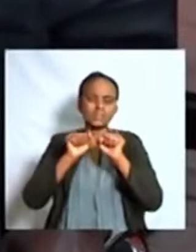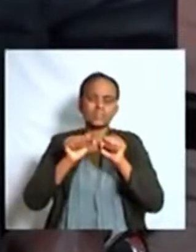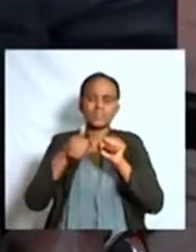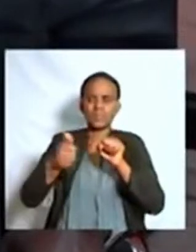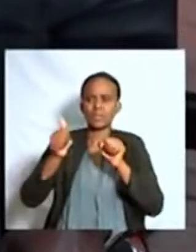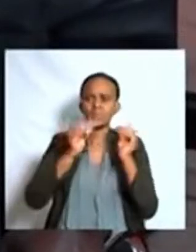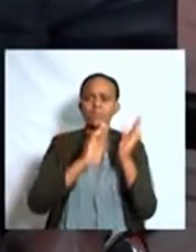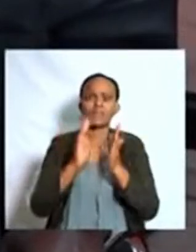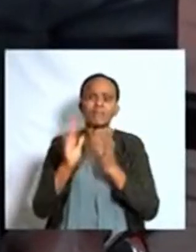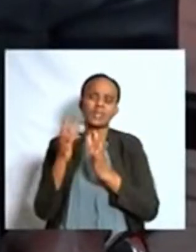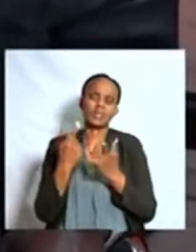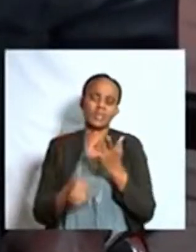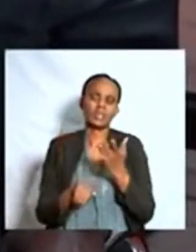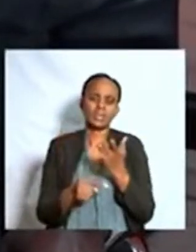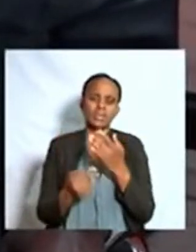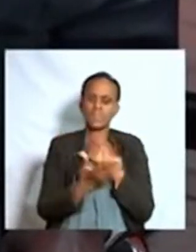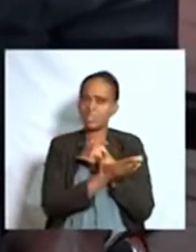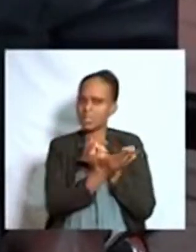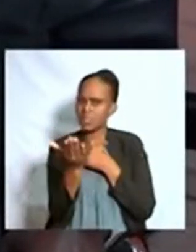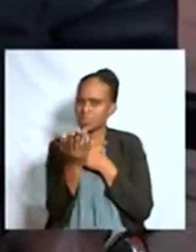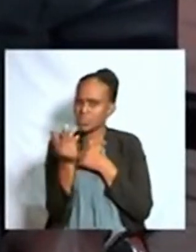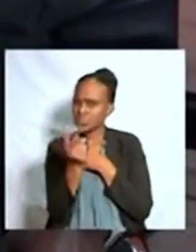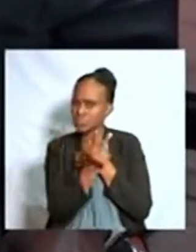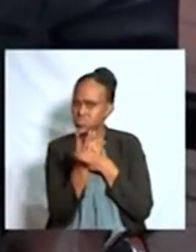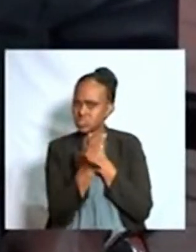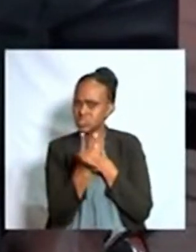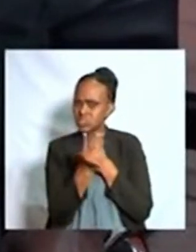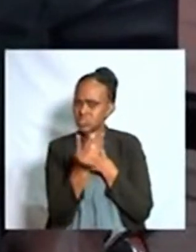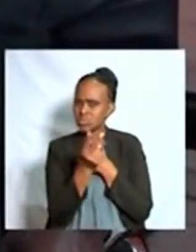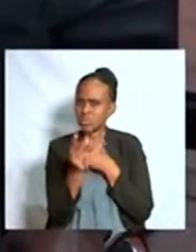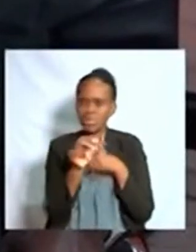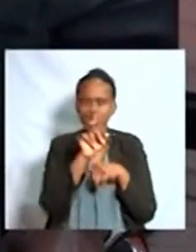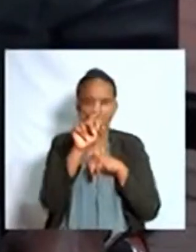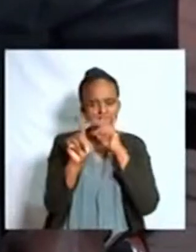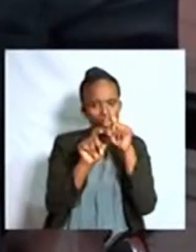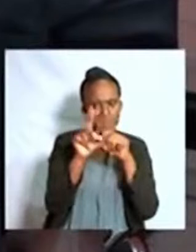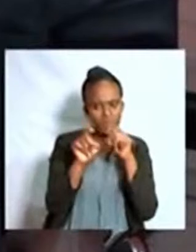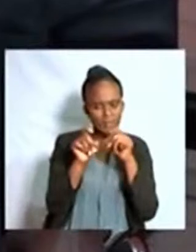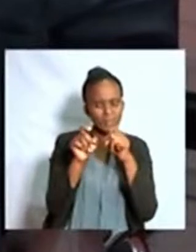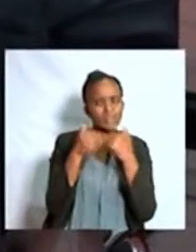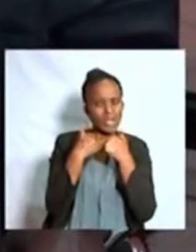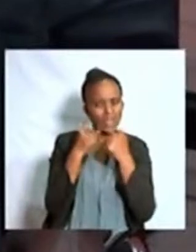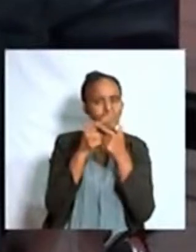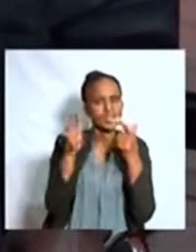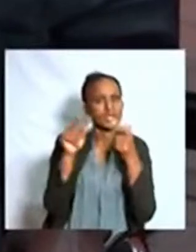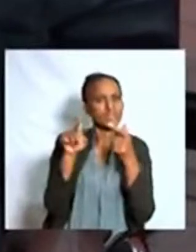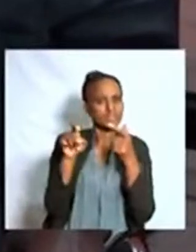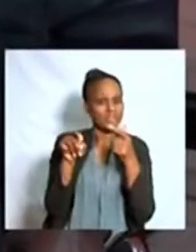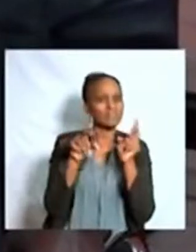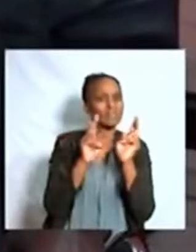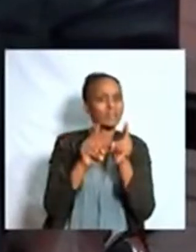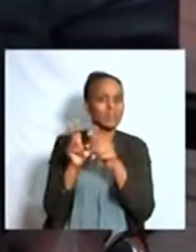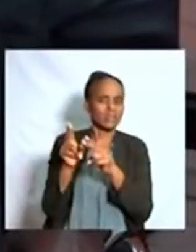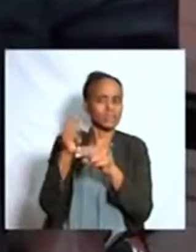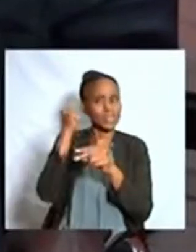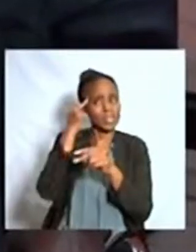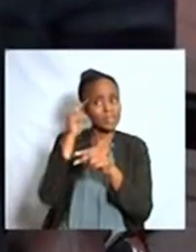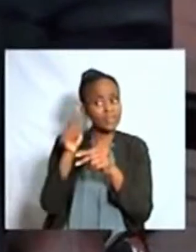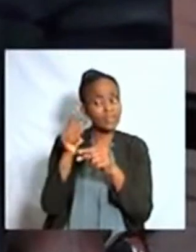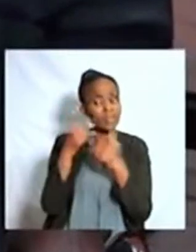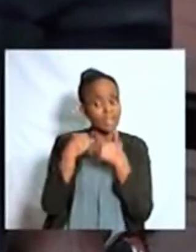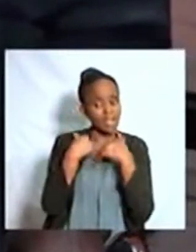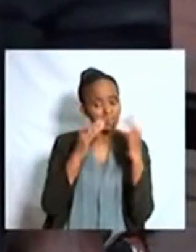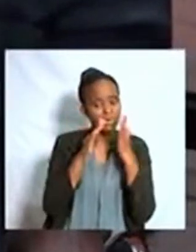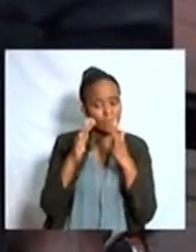plan? So those two questions, the big answers, the nation needs to know. The government comes up with